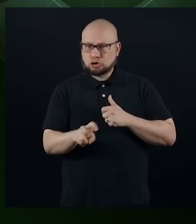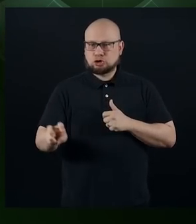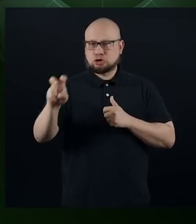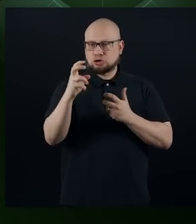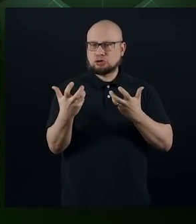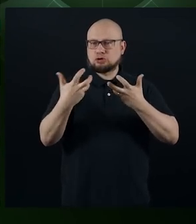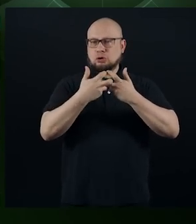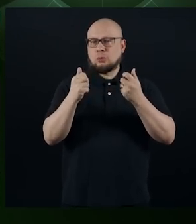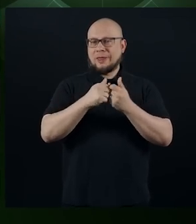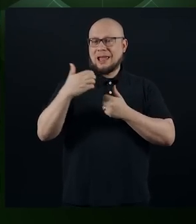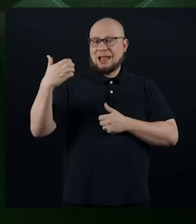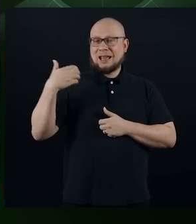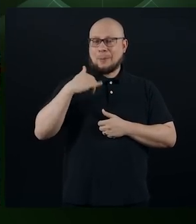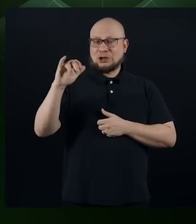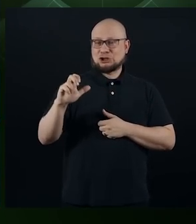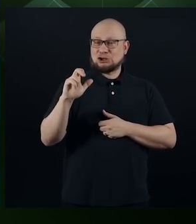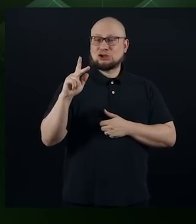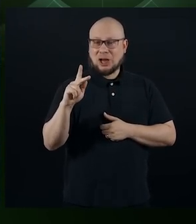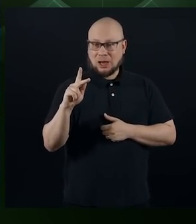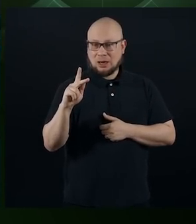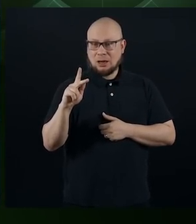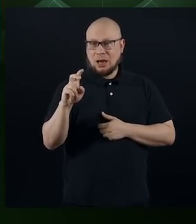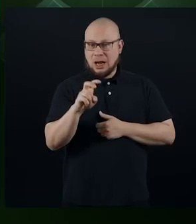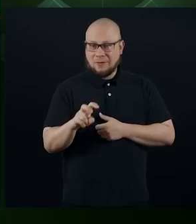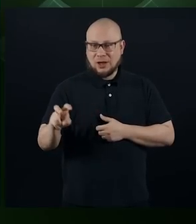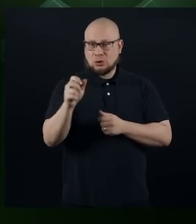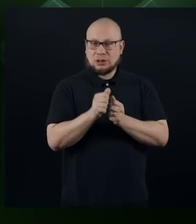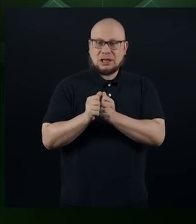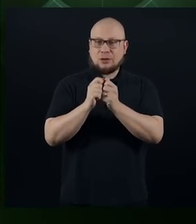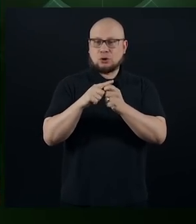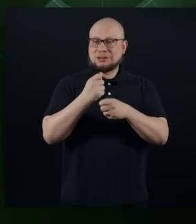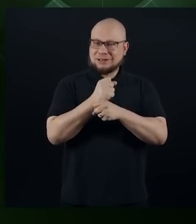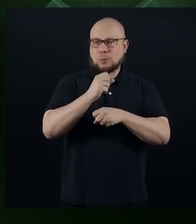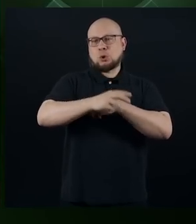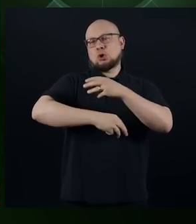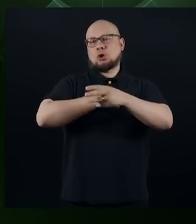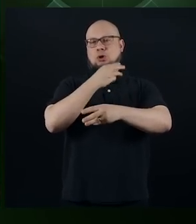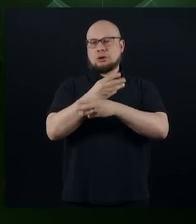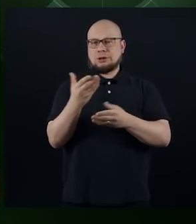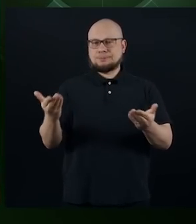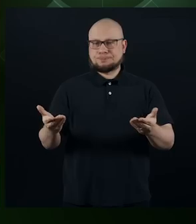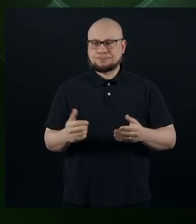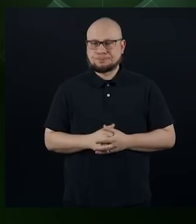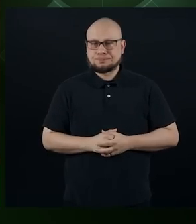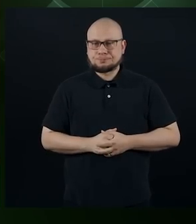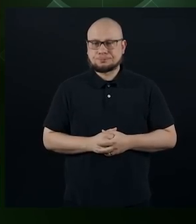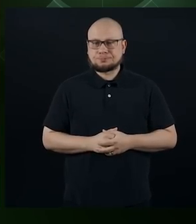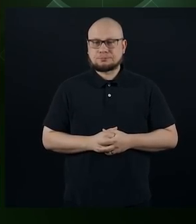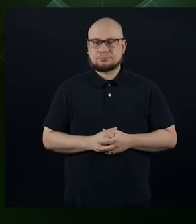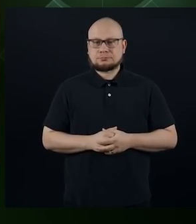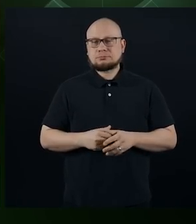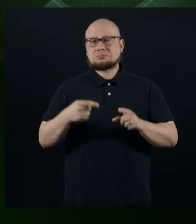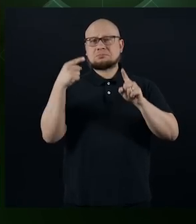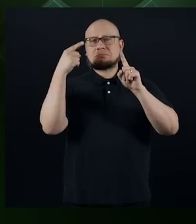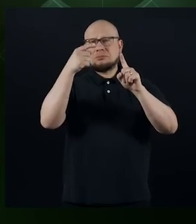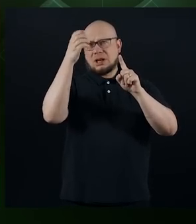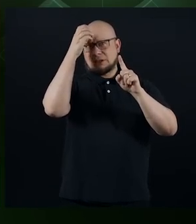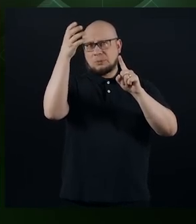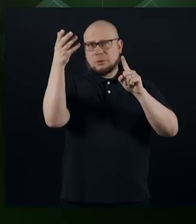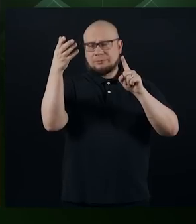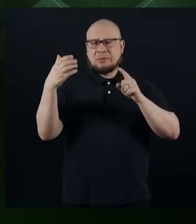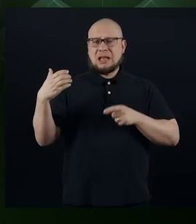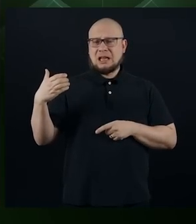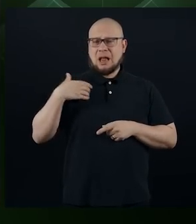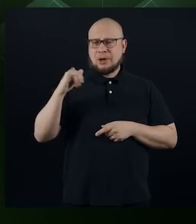with Captain Jack Sparrow and go on an adventure to save the pirate's life in the Sea of Thieves. So the idea is that Captain Jack